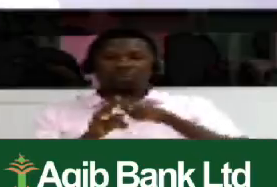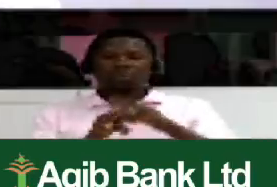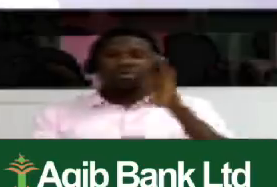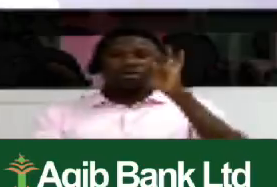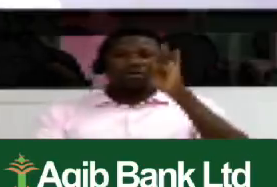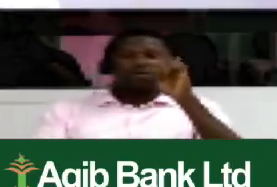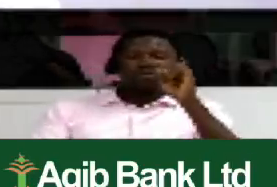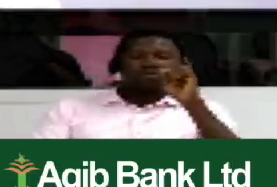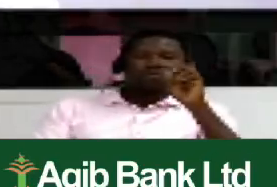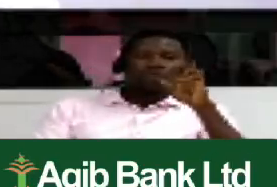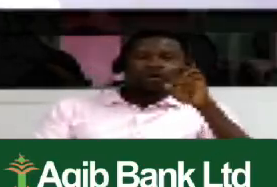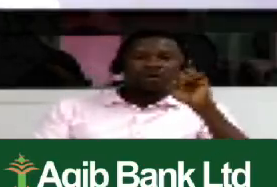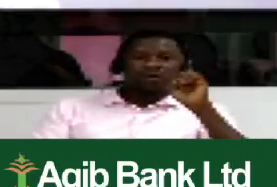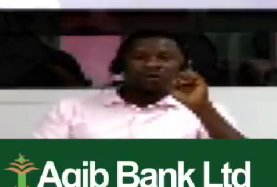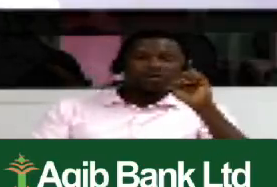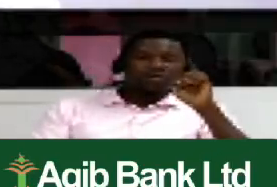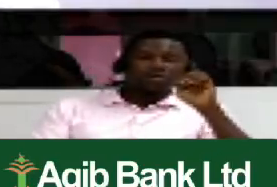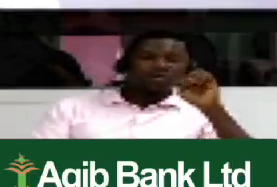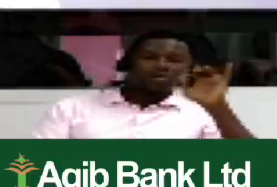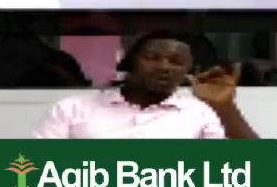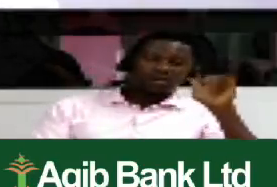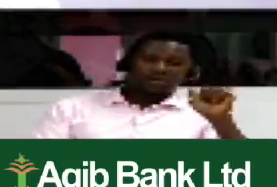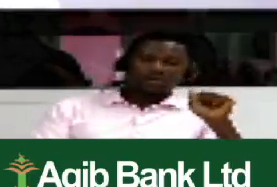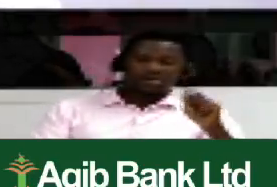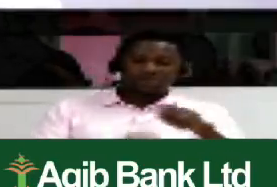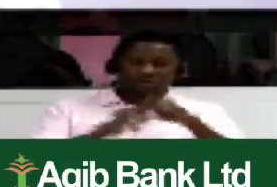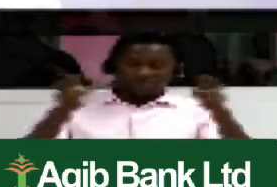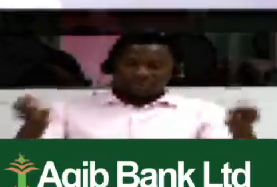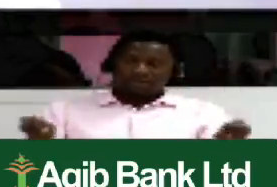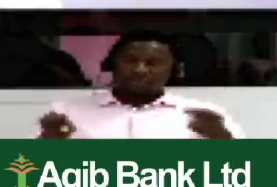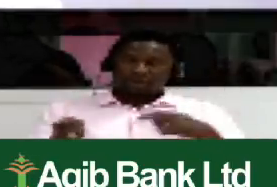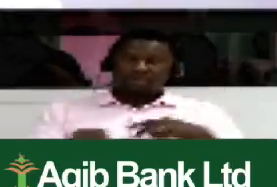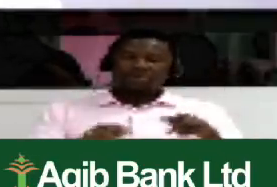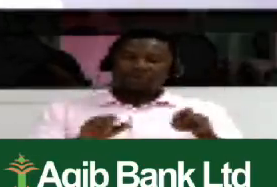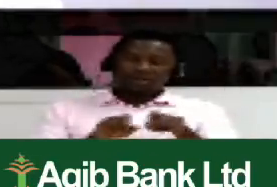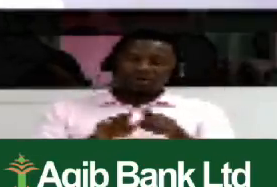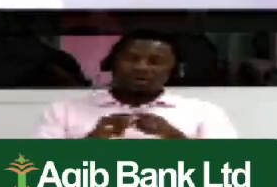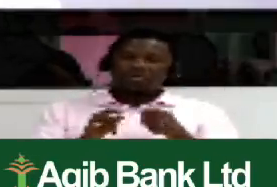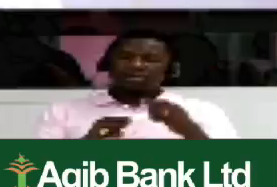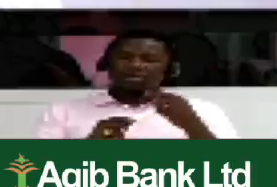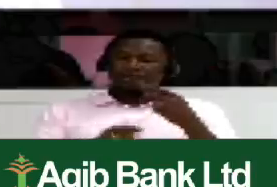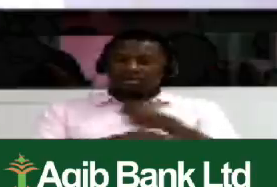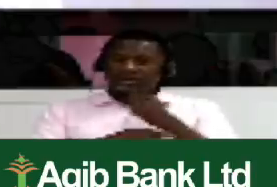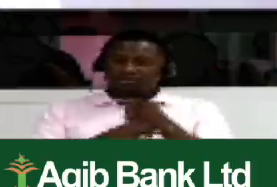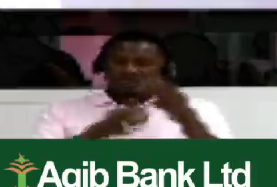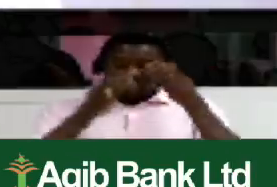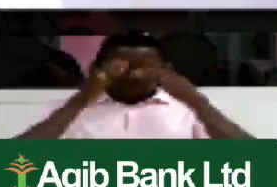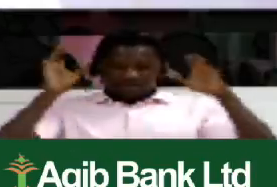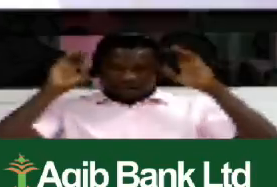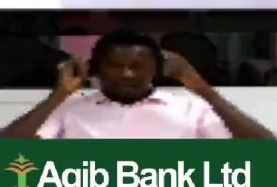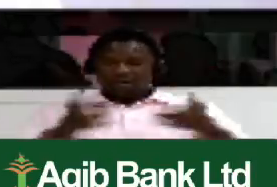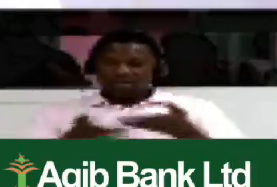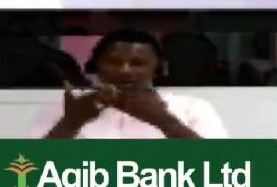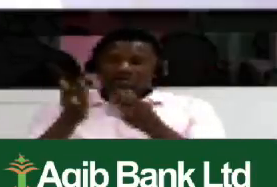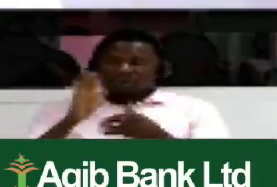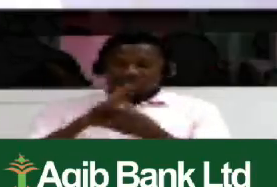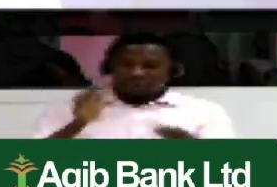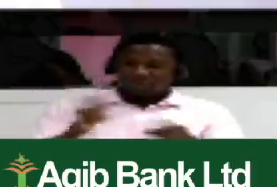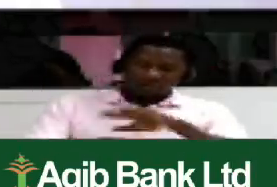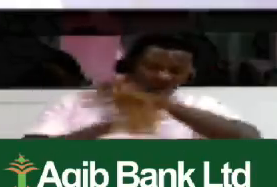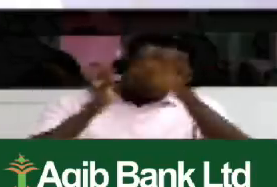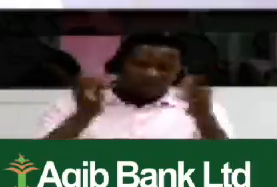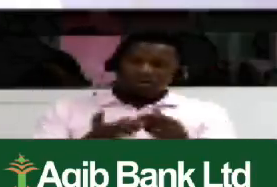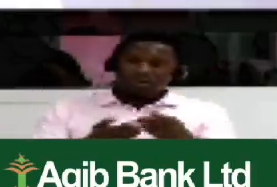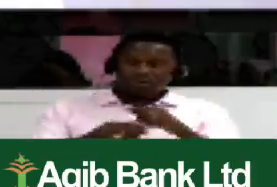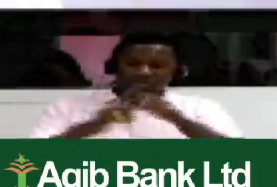and again, at the Gambia College, we are always been given copies of all these newspapers,